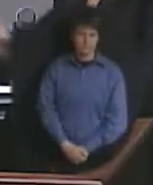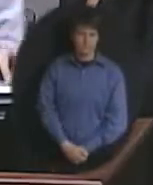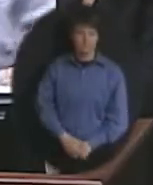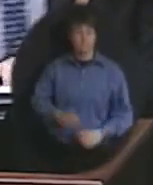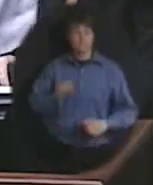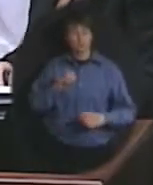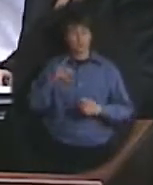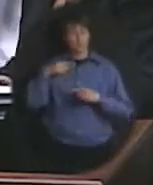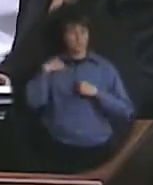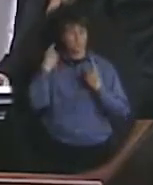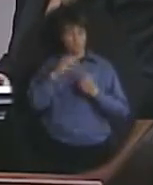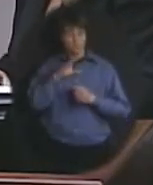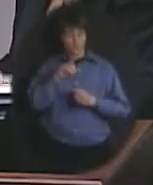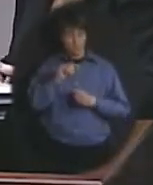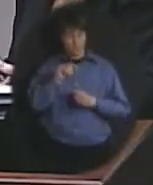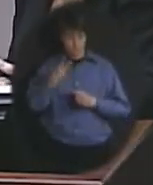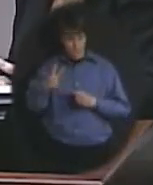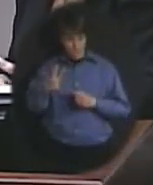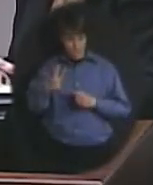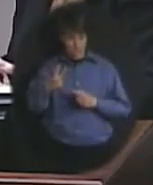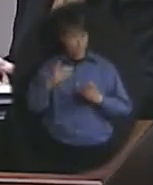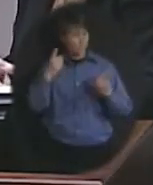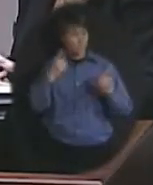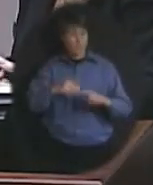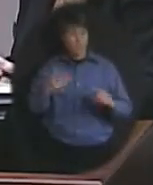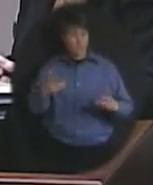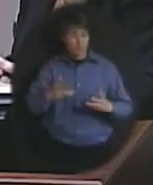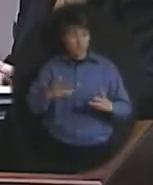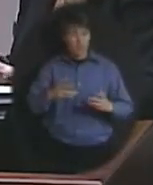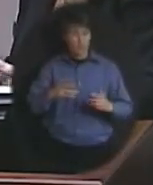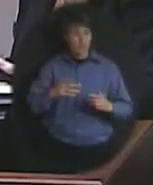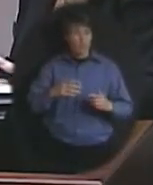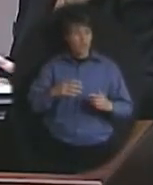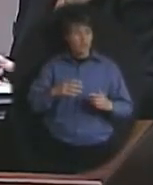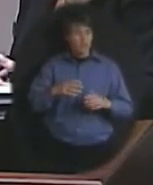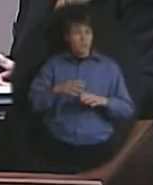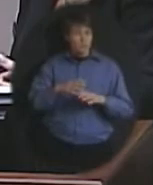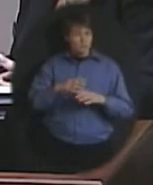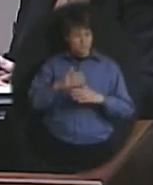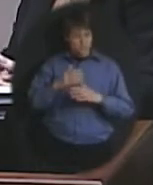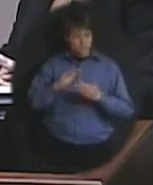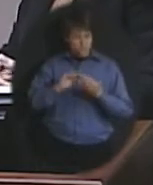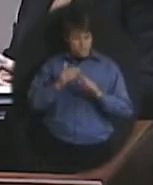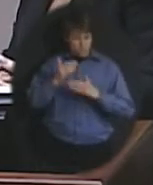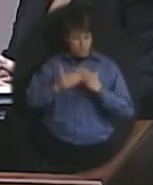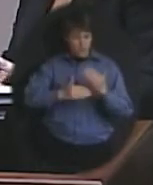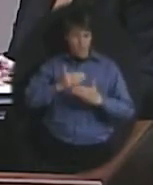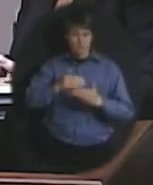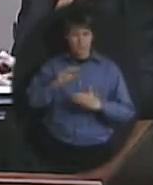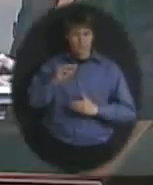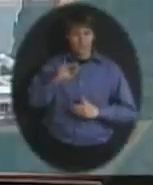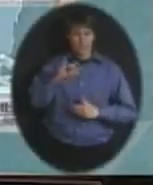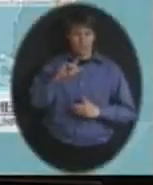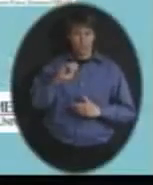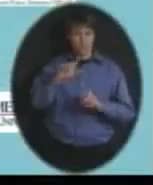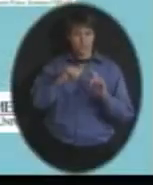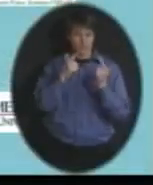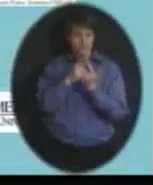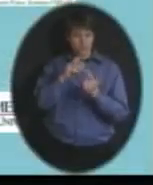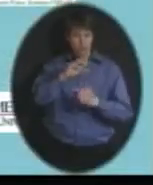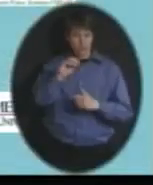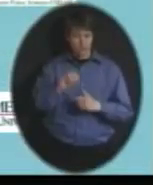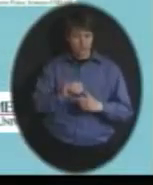So since 2006, quick, what's happened? Slow and steady progress. The Miracle League of Olathe established itself